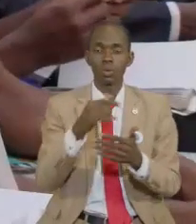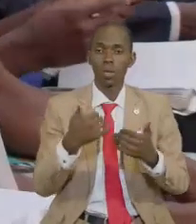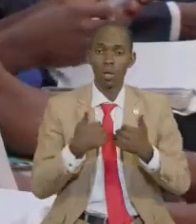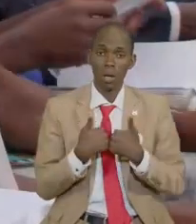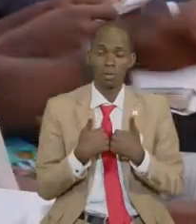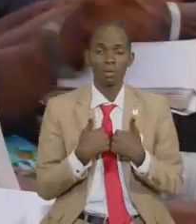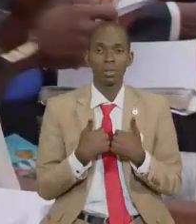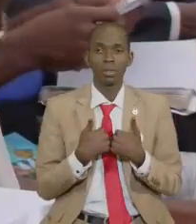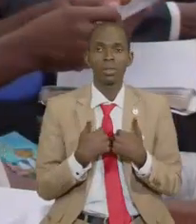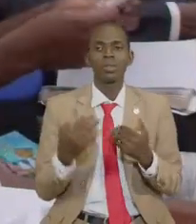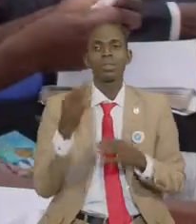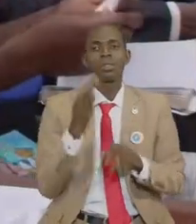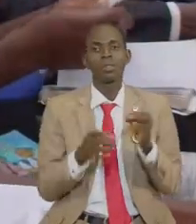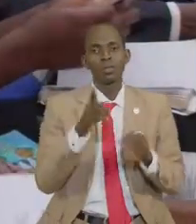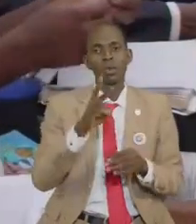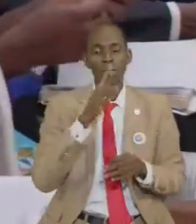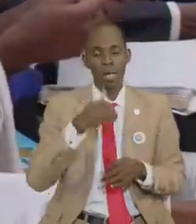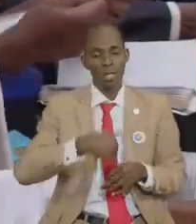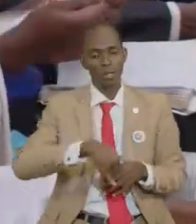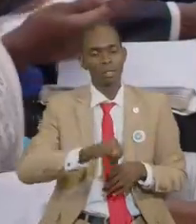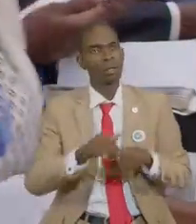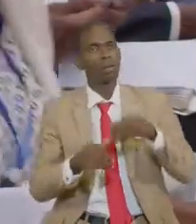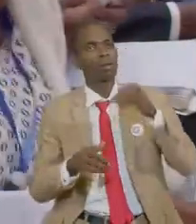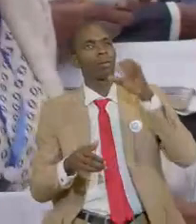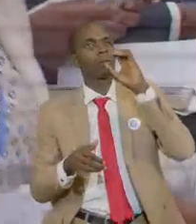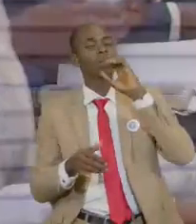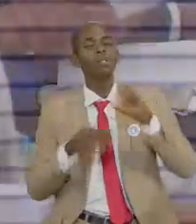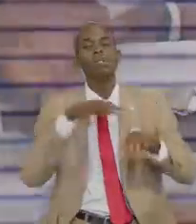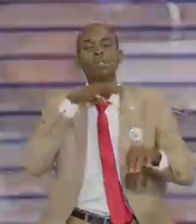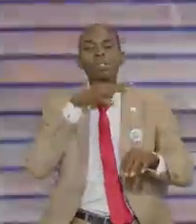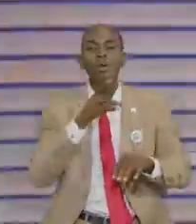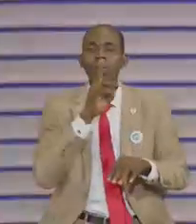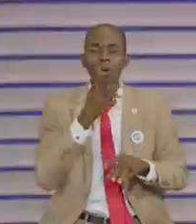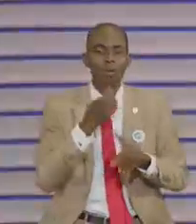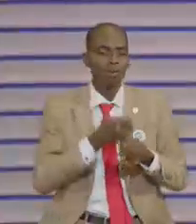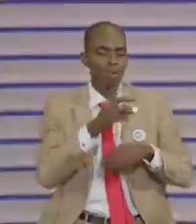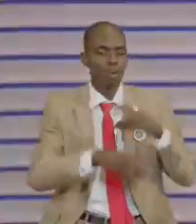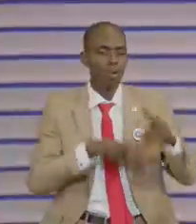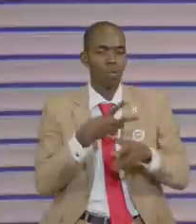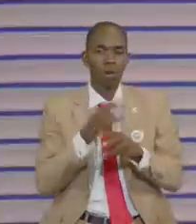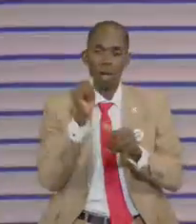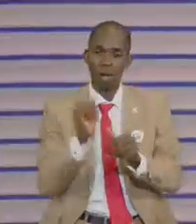If you're still drinking the dirty water of the well every day,